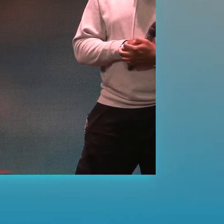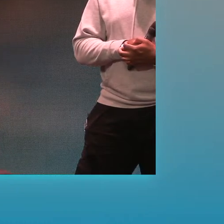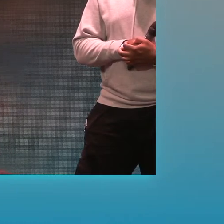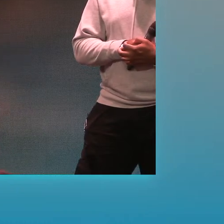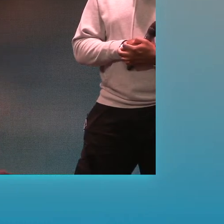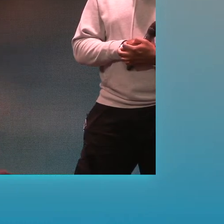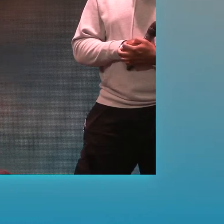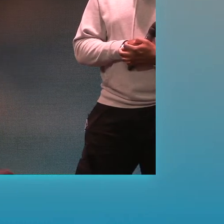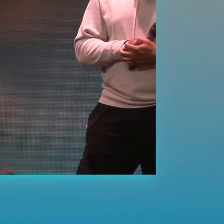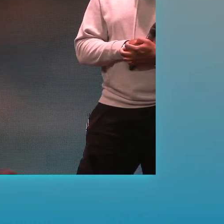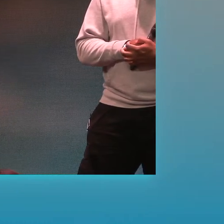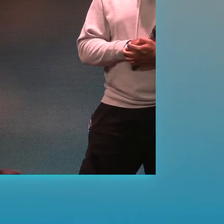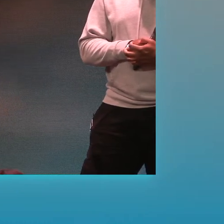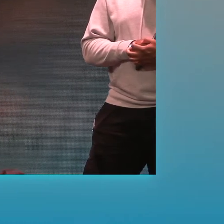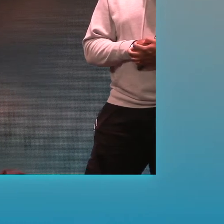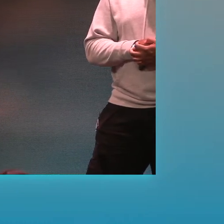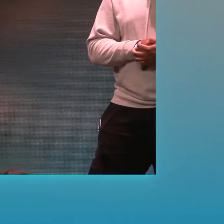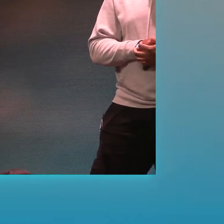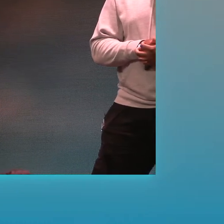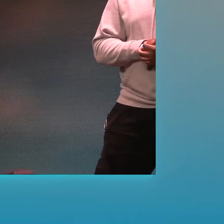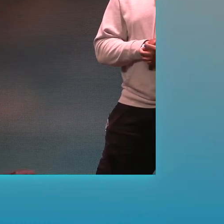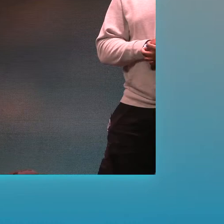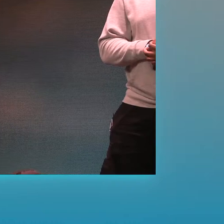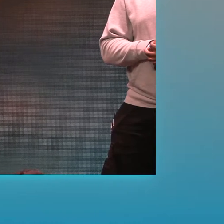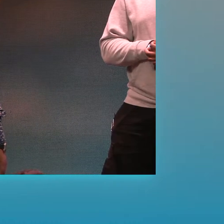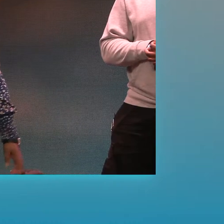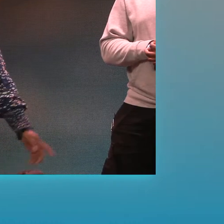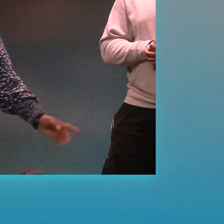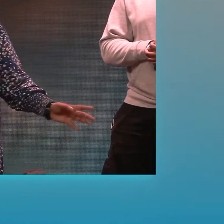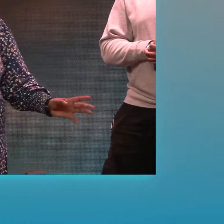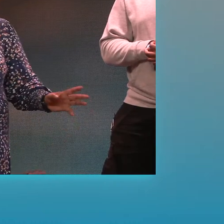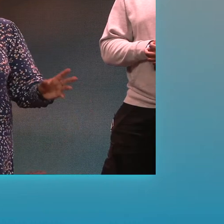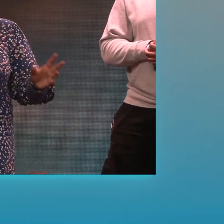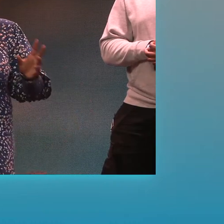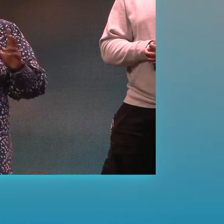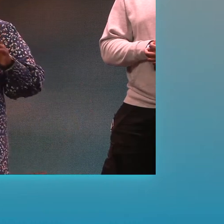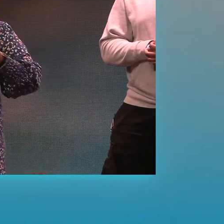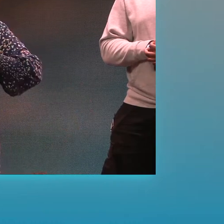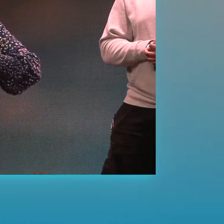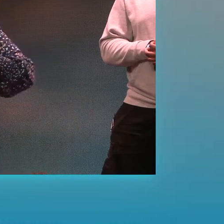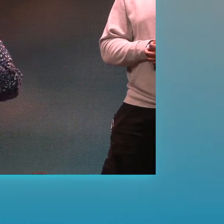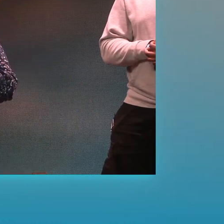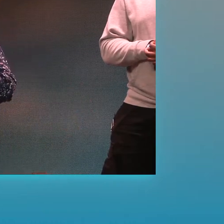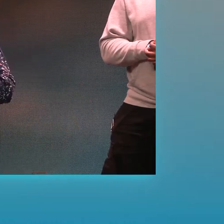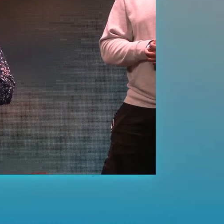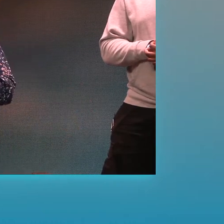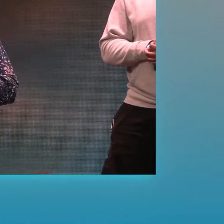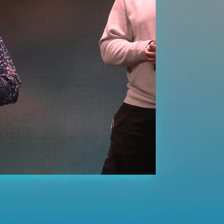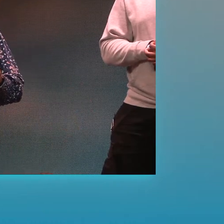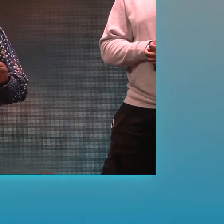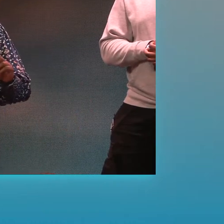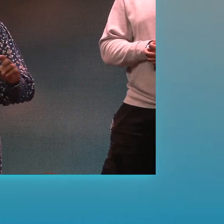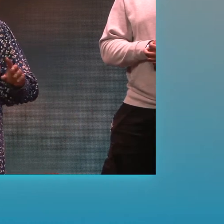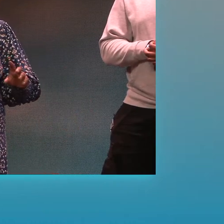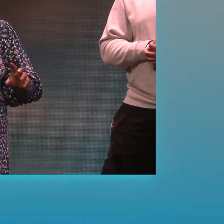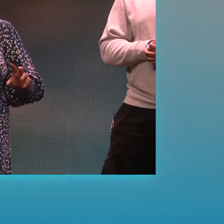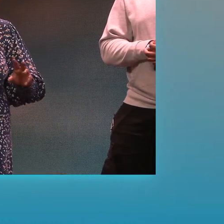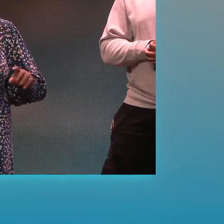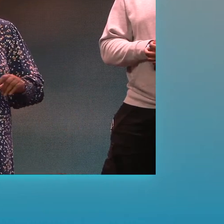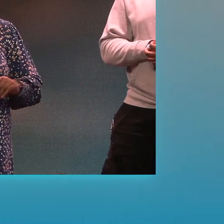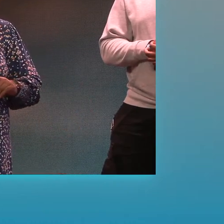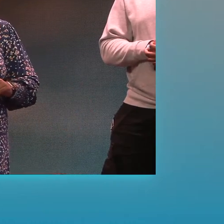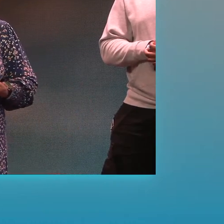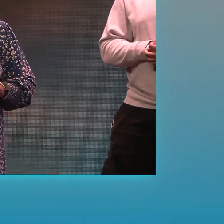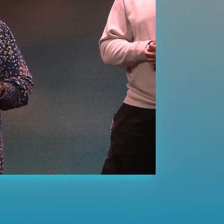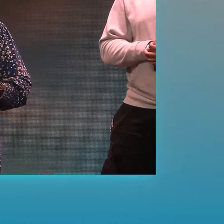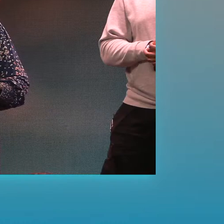11. Hallelujah, hallelujah. Praise the Lord. So God bless you all, but if you want to remain and receive some prayer, then